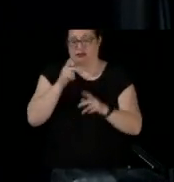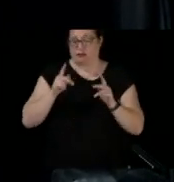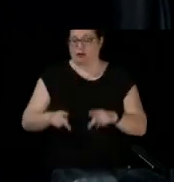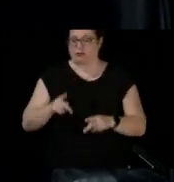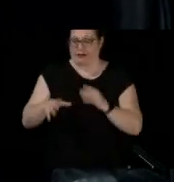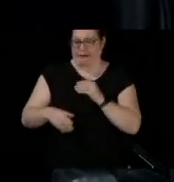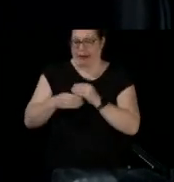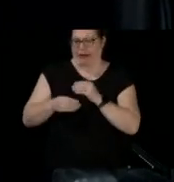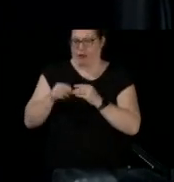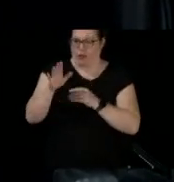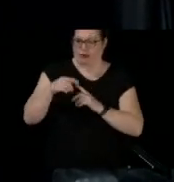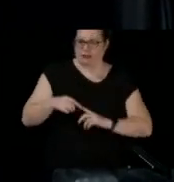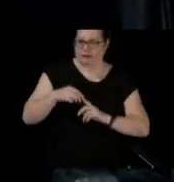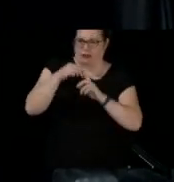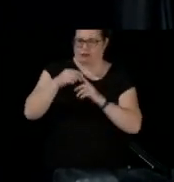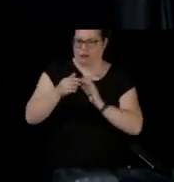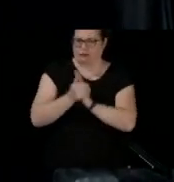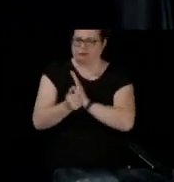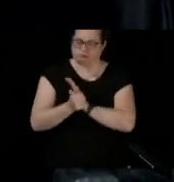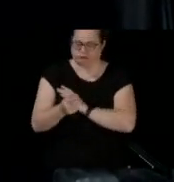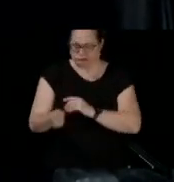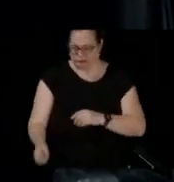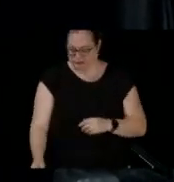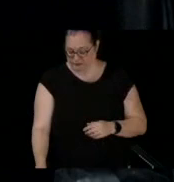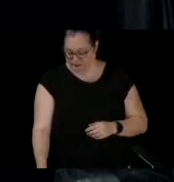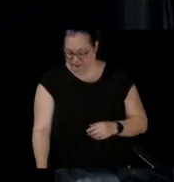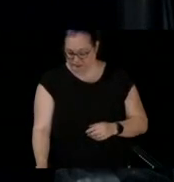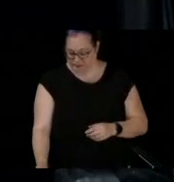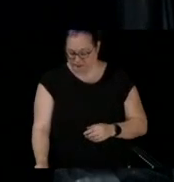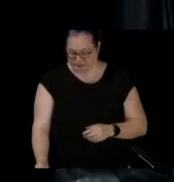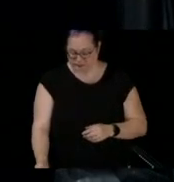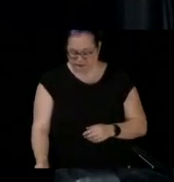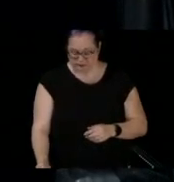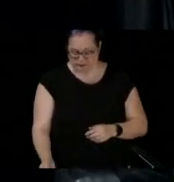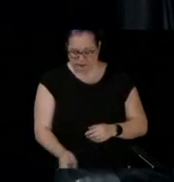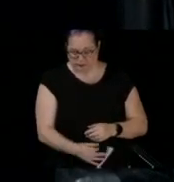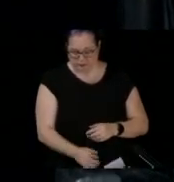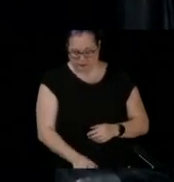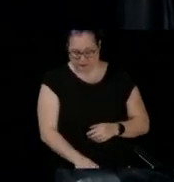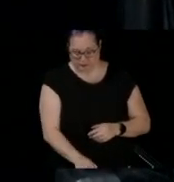personal dimensions to discussions and continually developing absurd inside jokes.